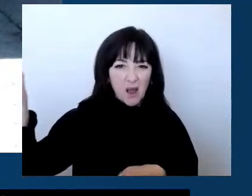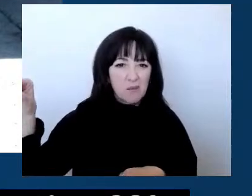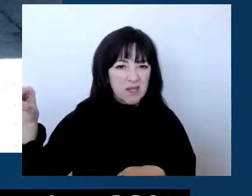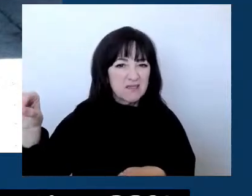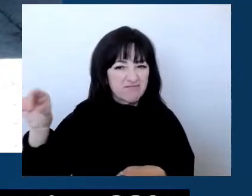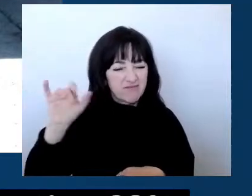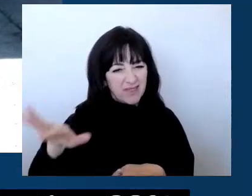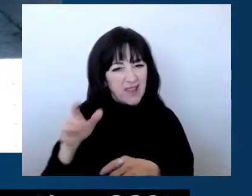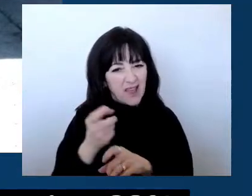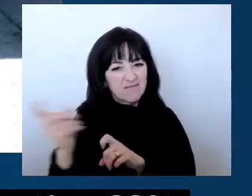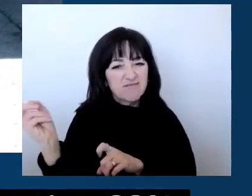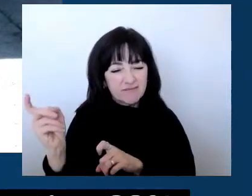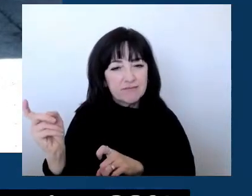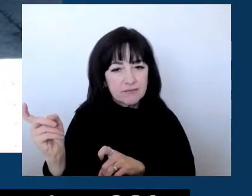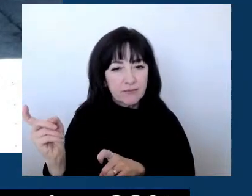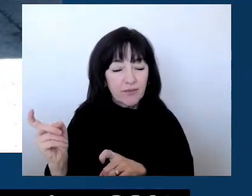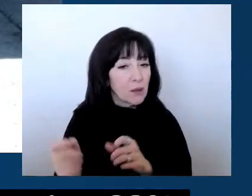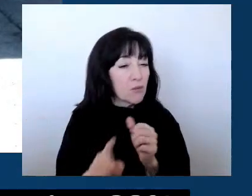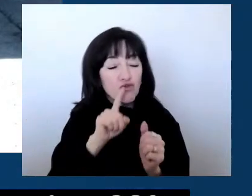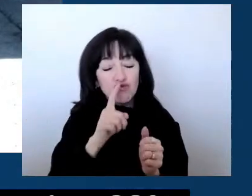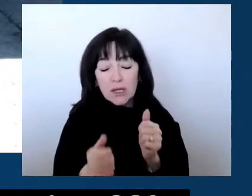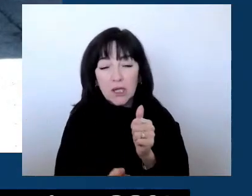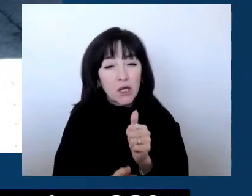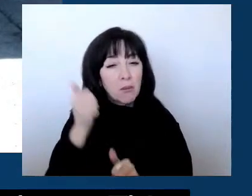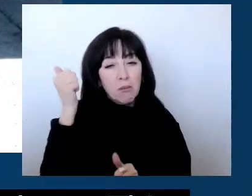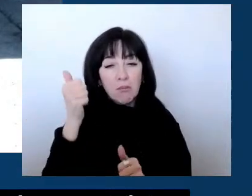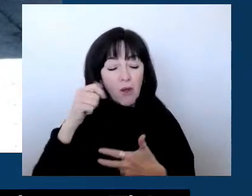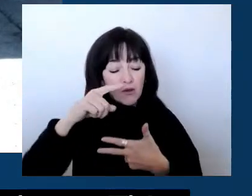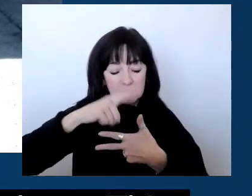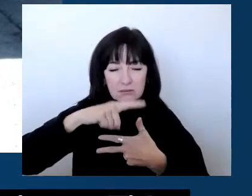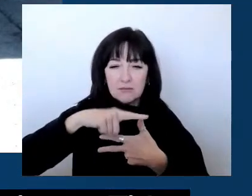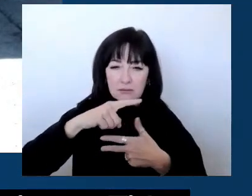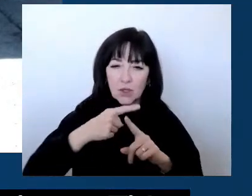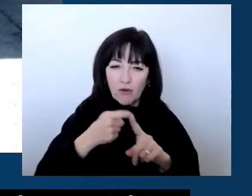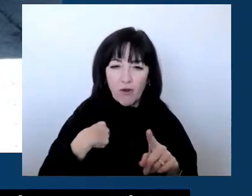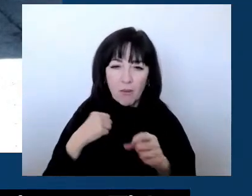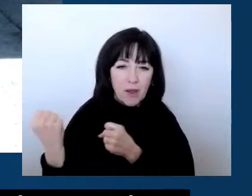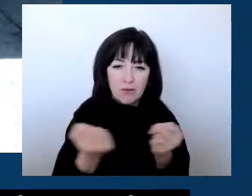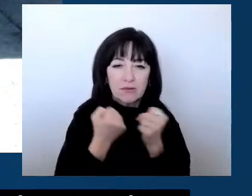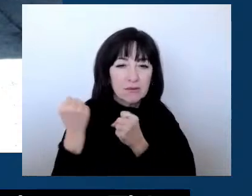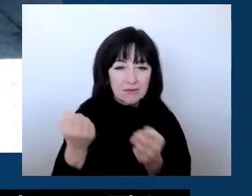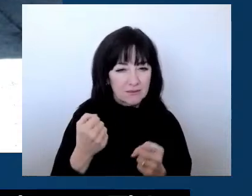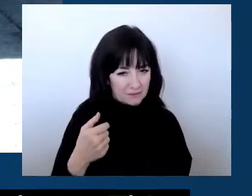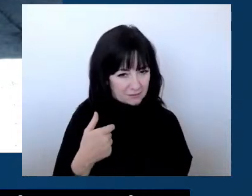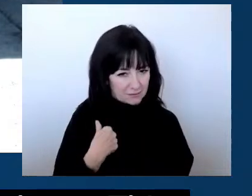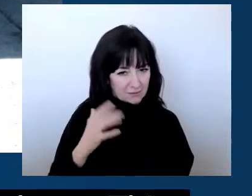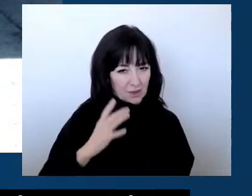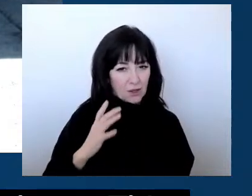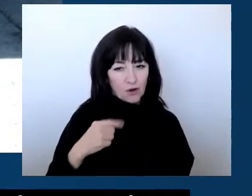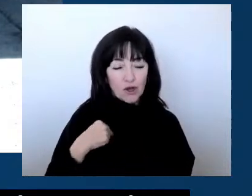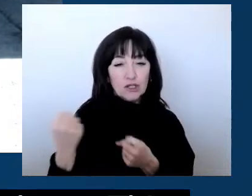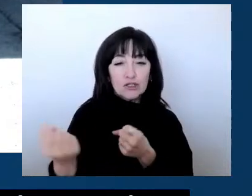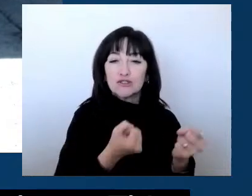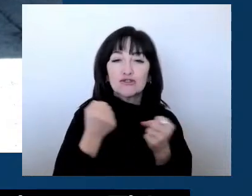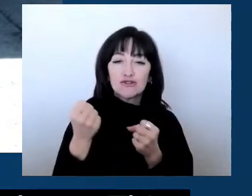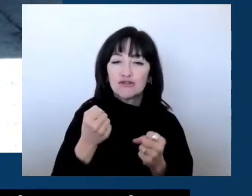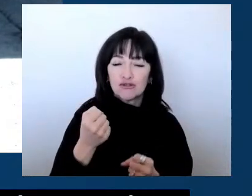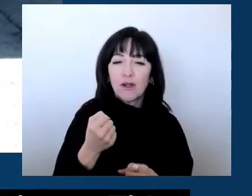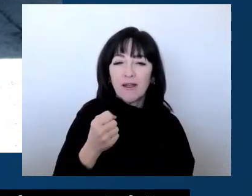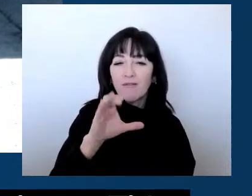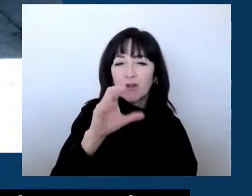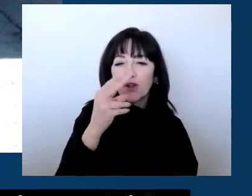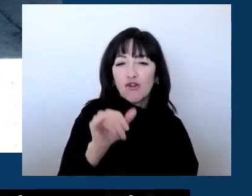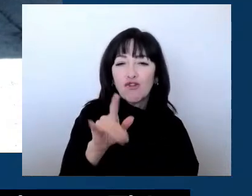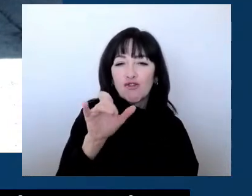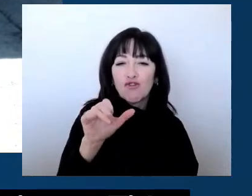is emissions from our cars, trucks, and vans. You think, I drove a Chrysler Town & Country minivan for a few years, 600,000